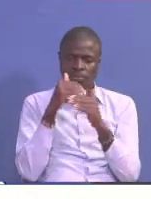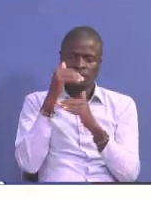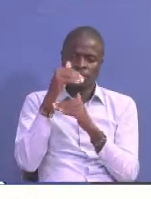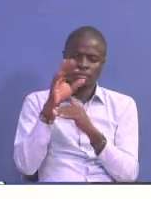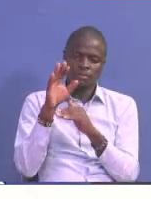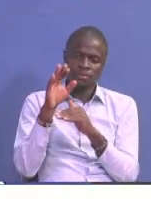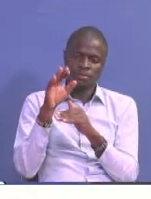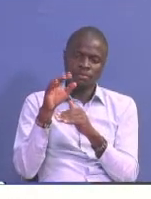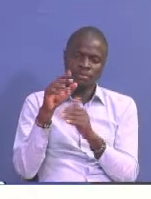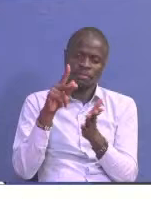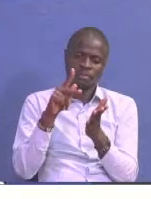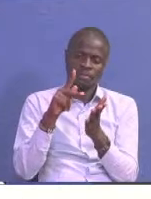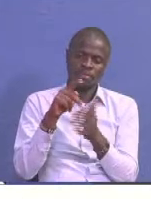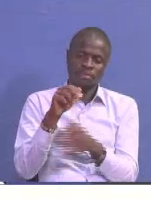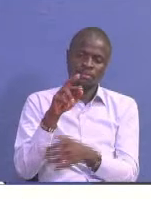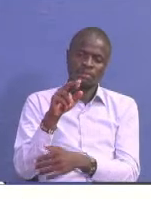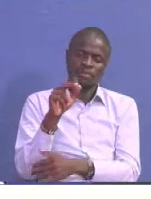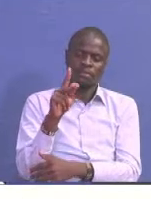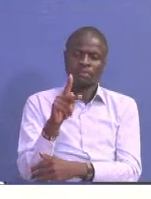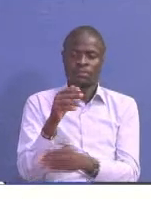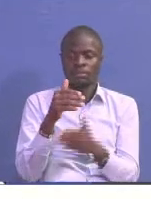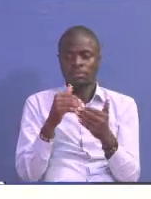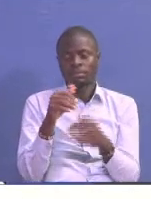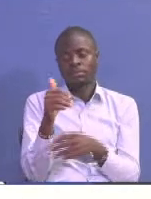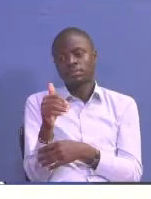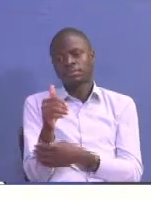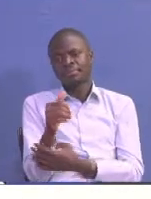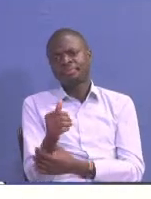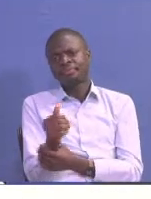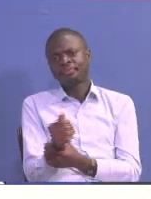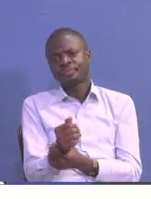ahead of the pack before others.